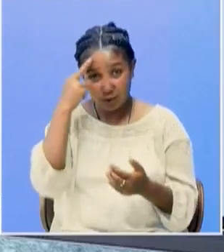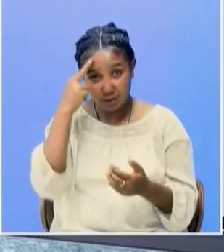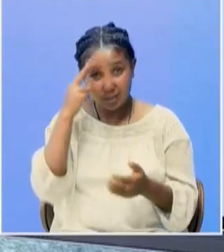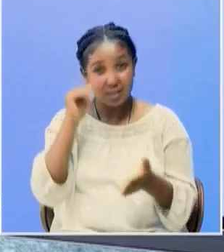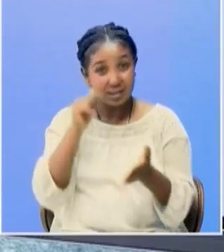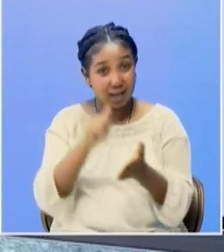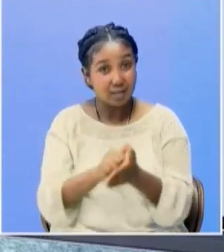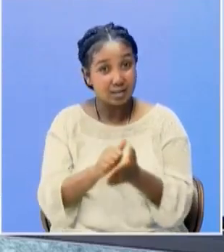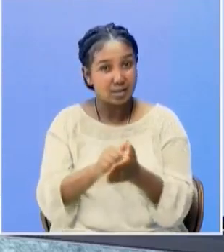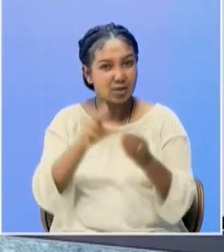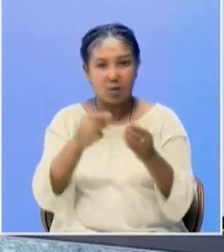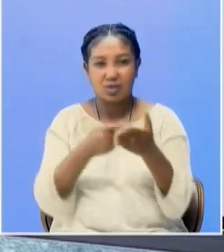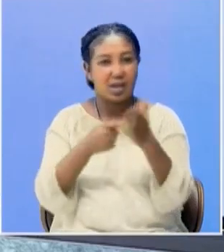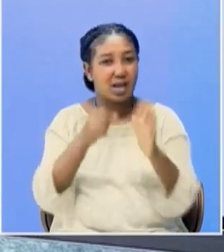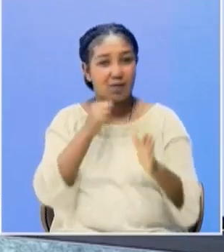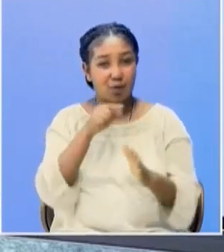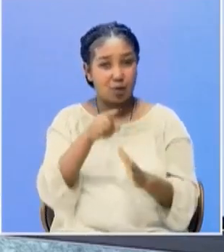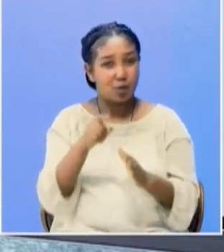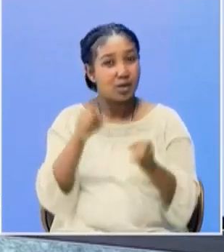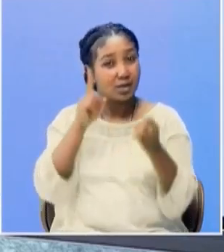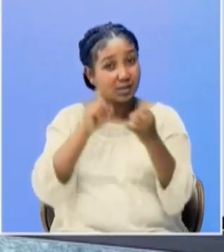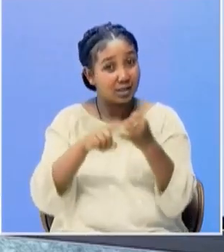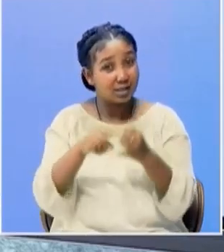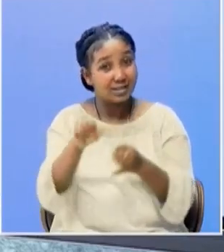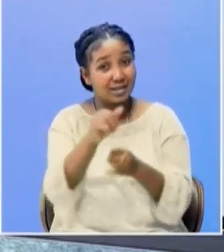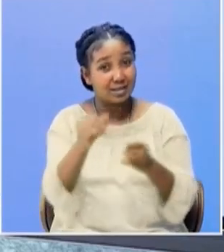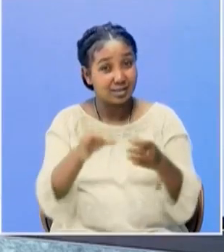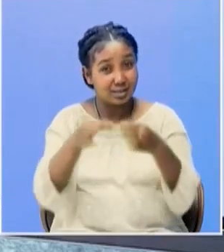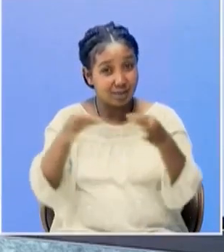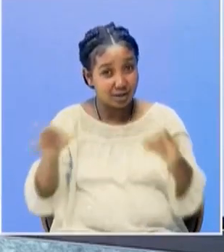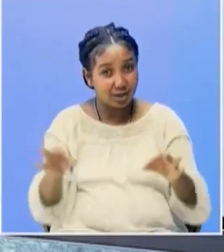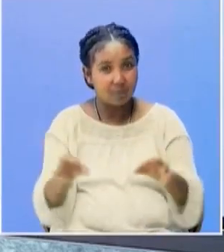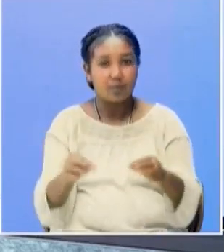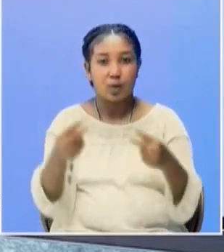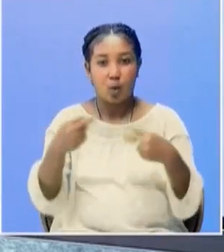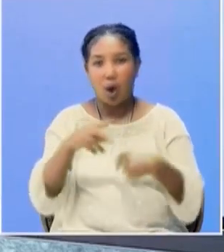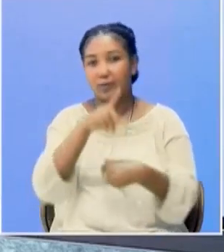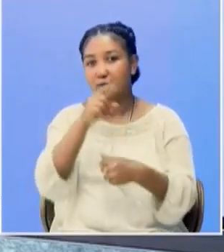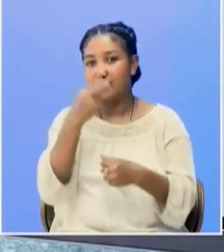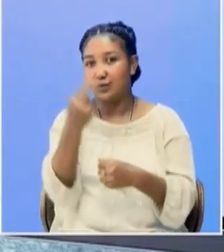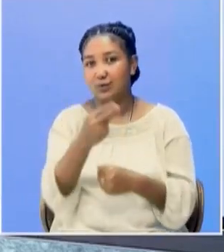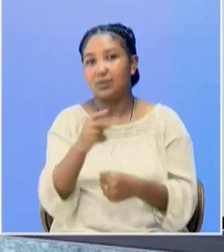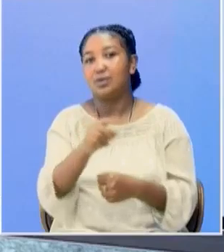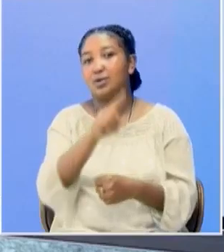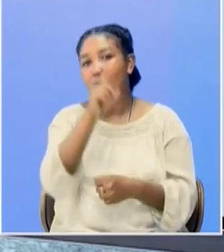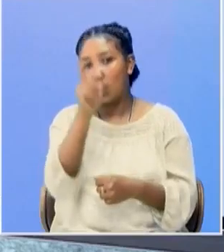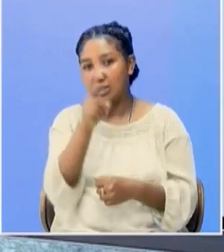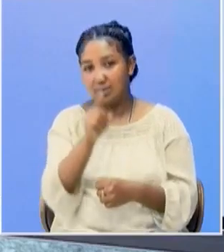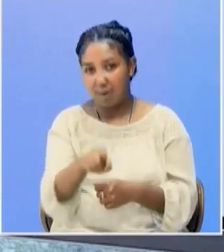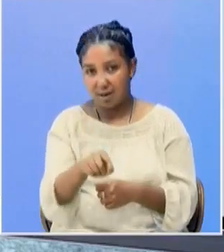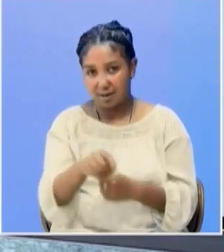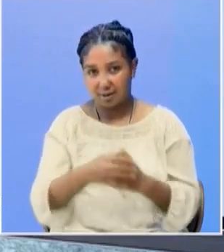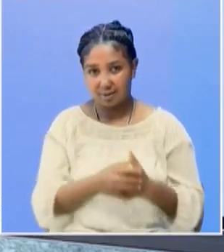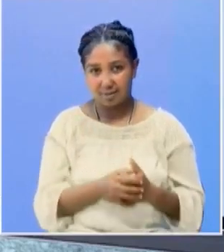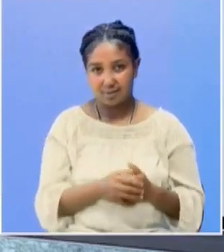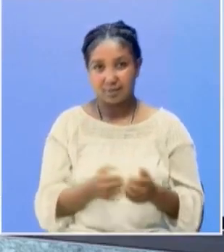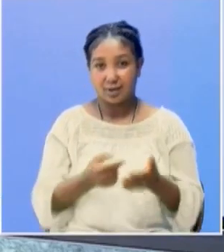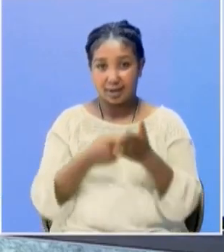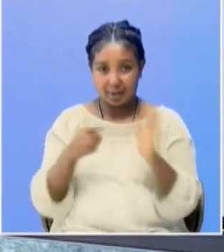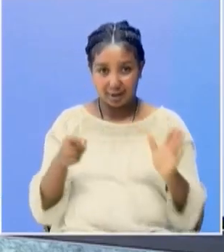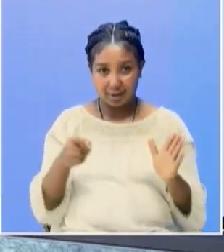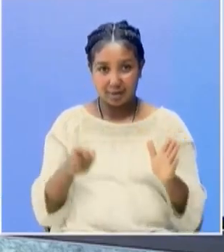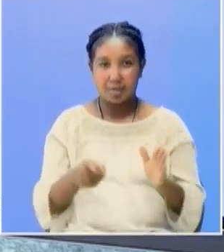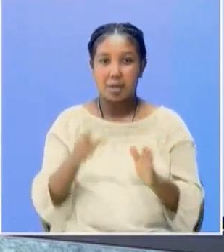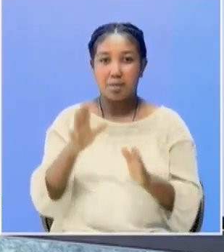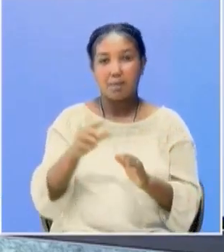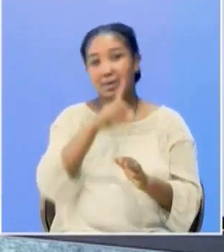that is not clear for you. At the end of such sentence, we have to use question mark. Is it clear?